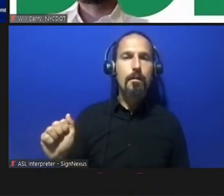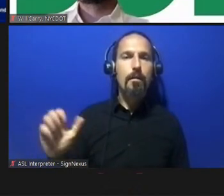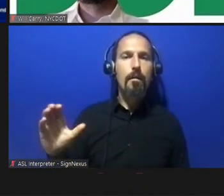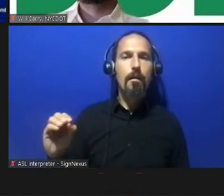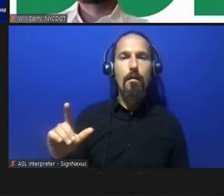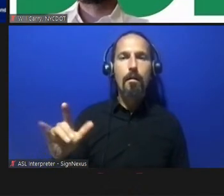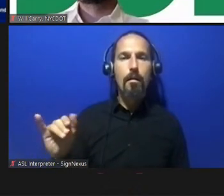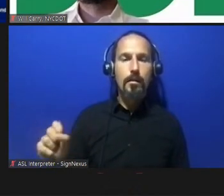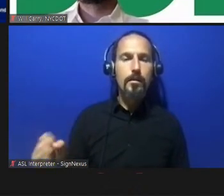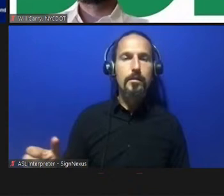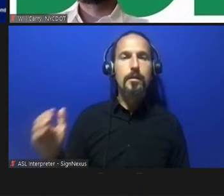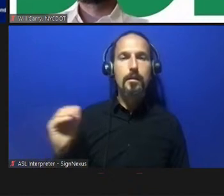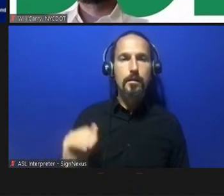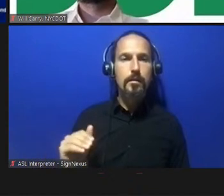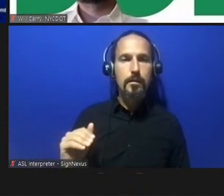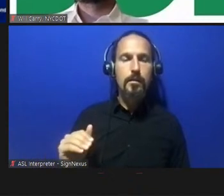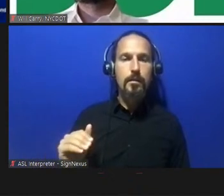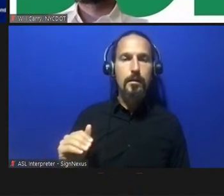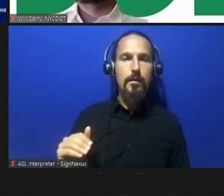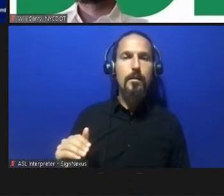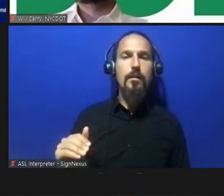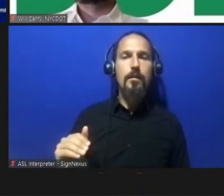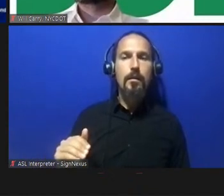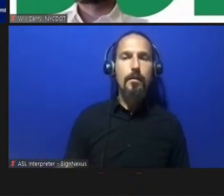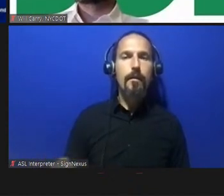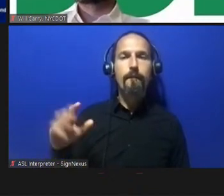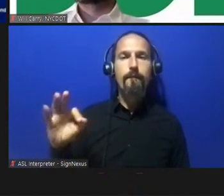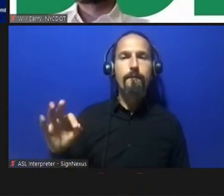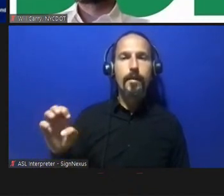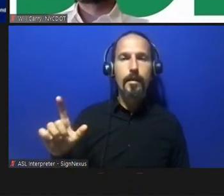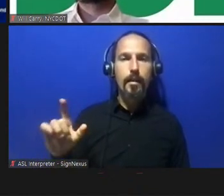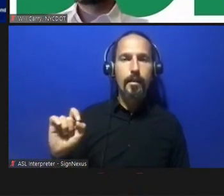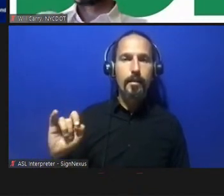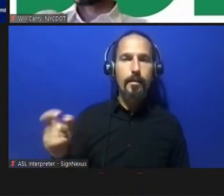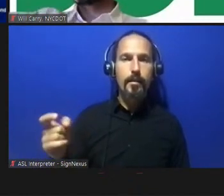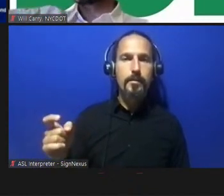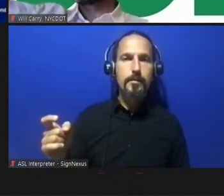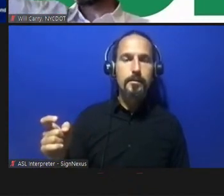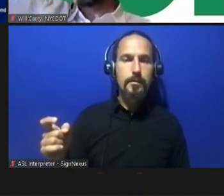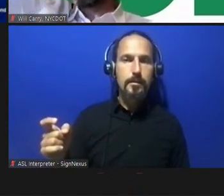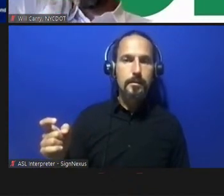next speaker is teresa collins followed by felix pottenwalder